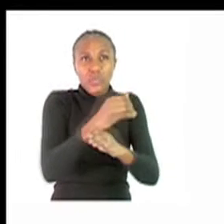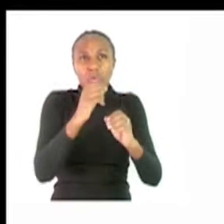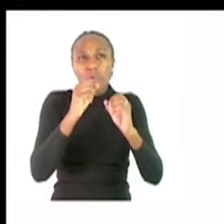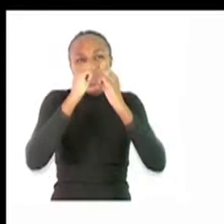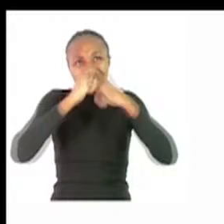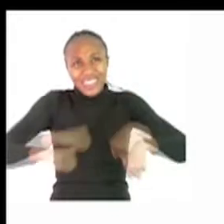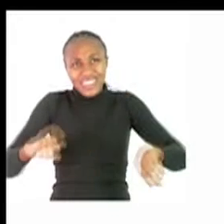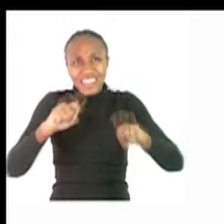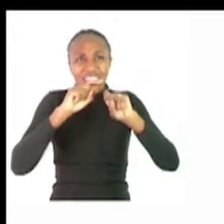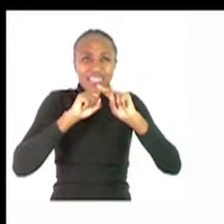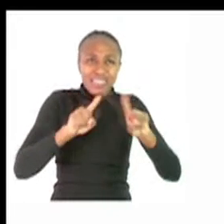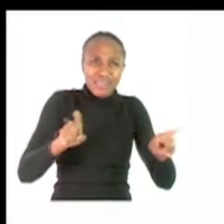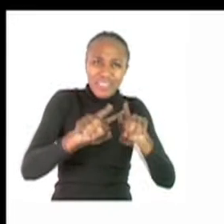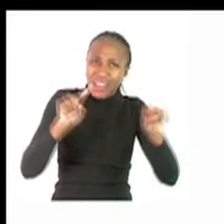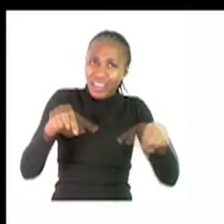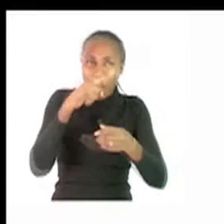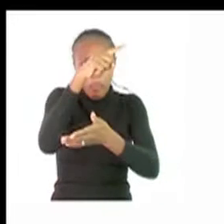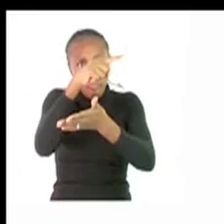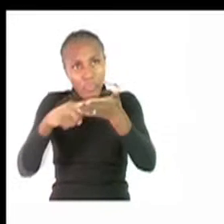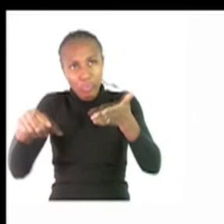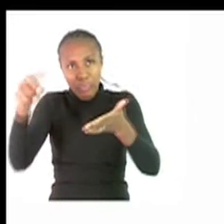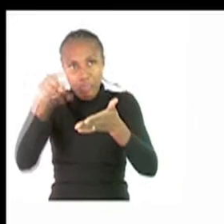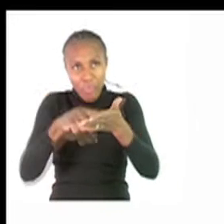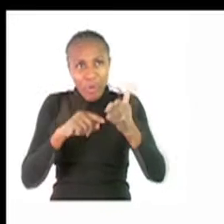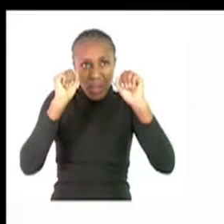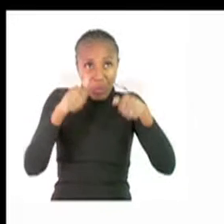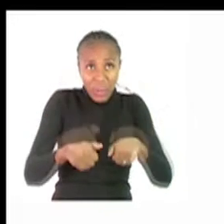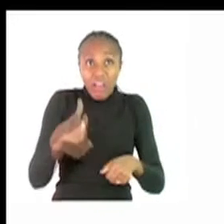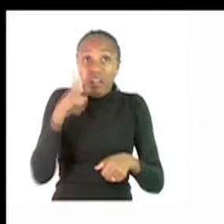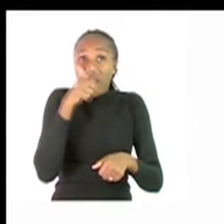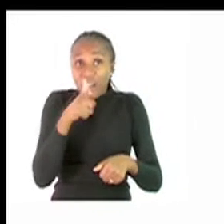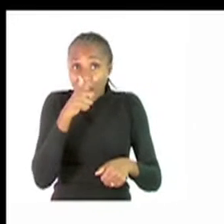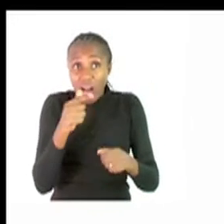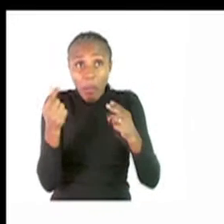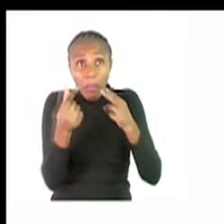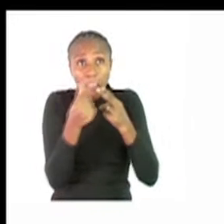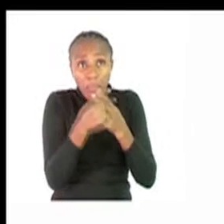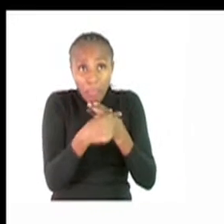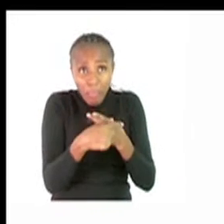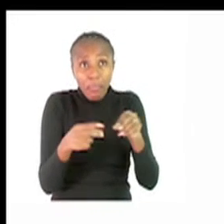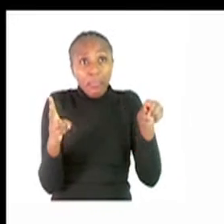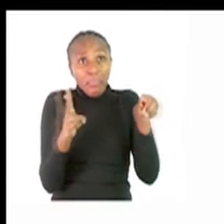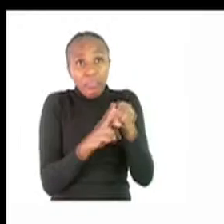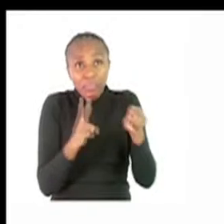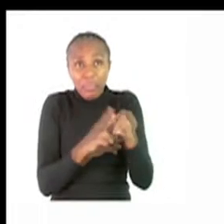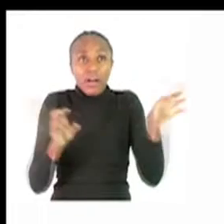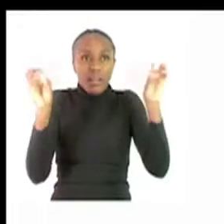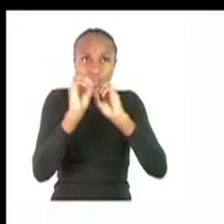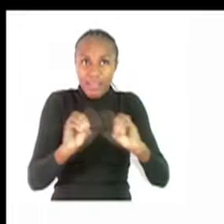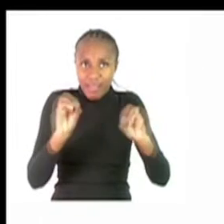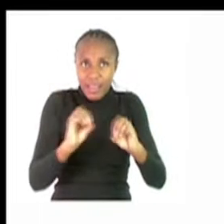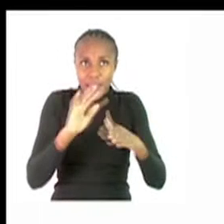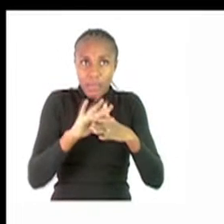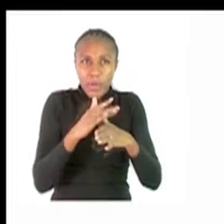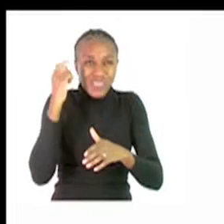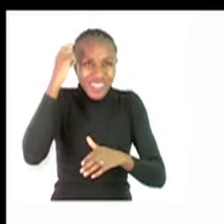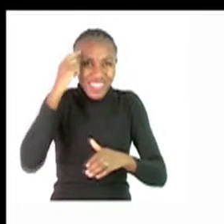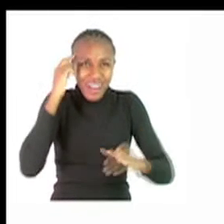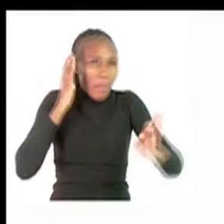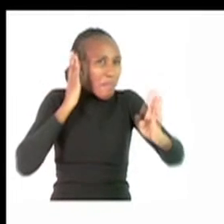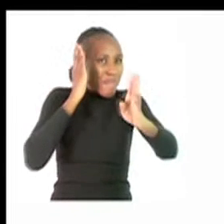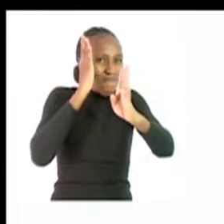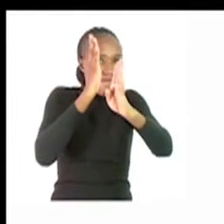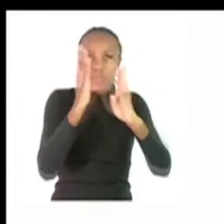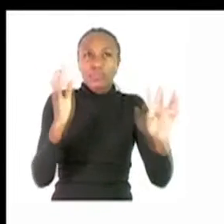most likely to engage in unprotected sexual intercourse or share